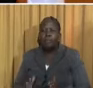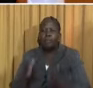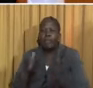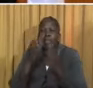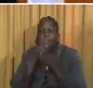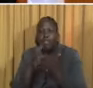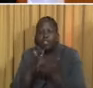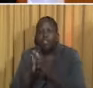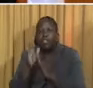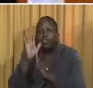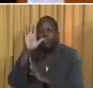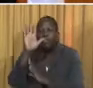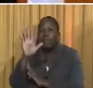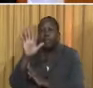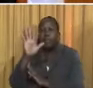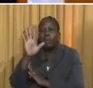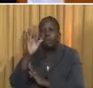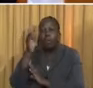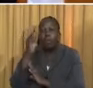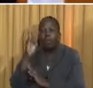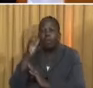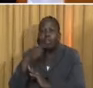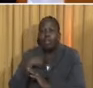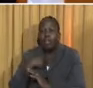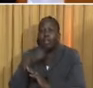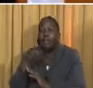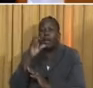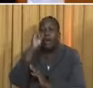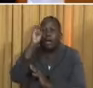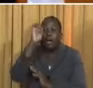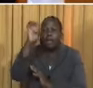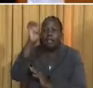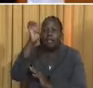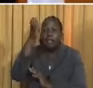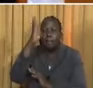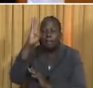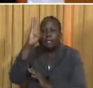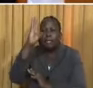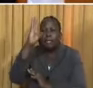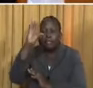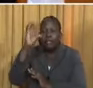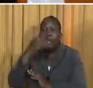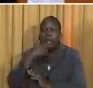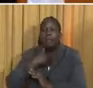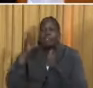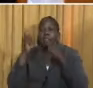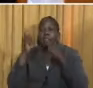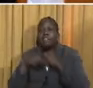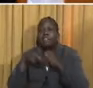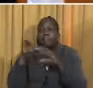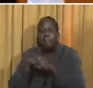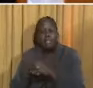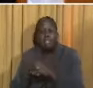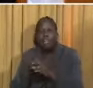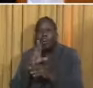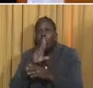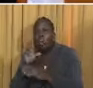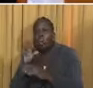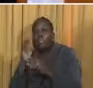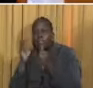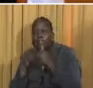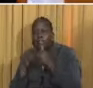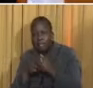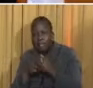5 of the IBC Act has fixed the membership at 7, the chairperson and